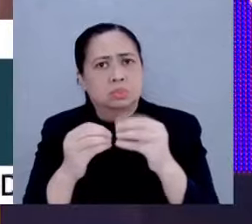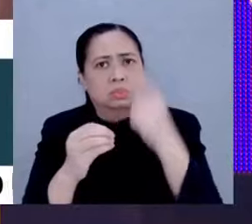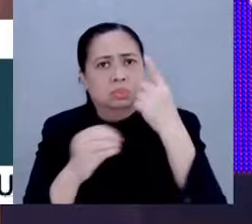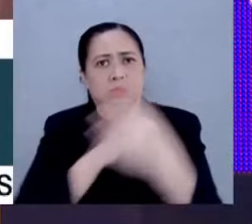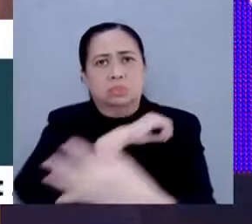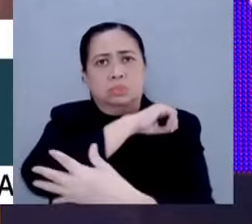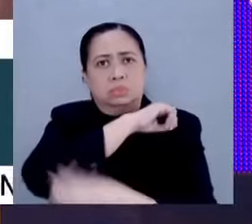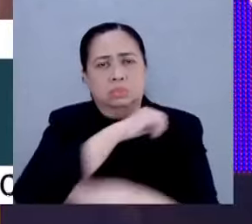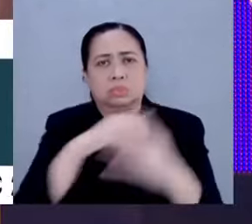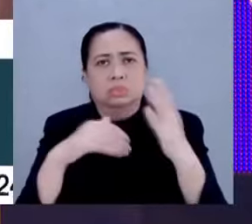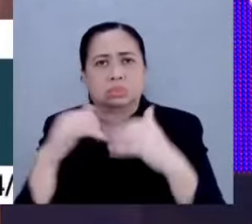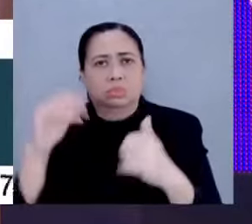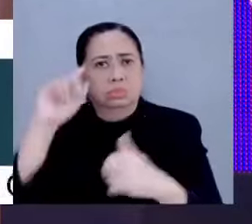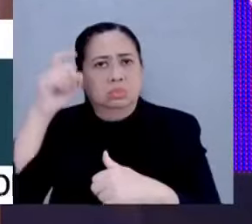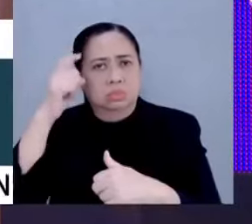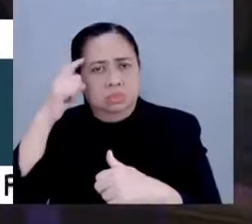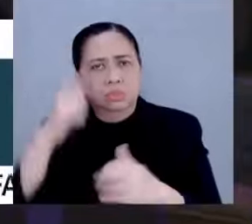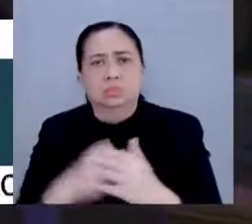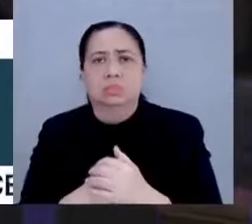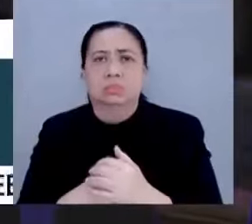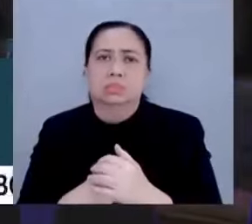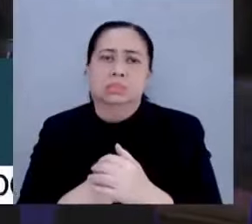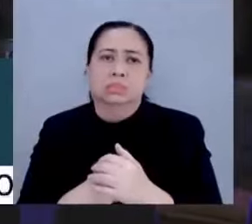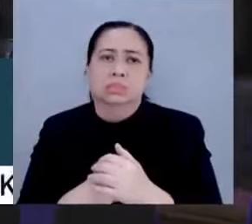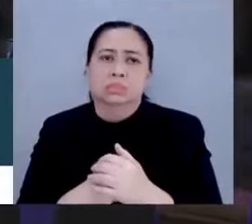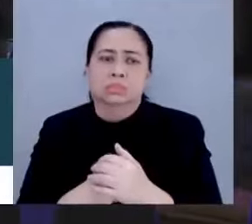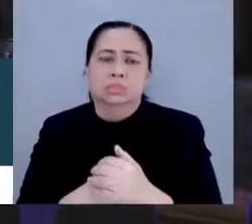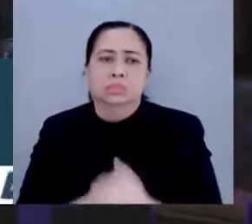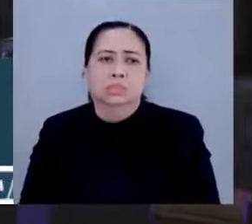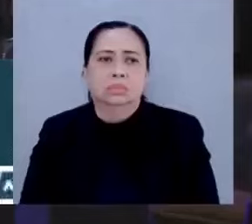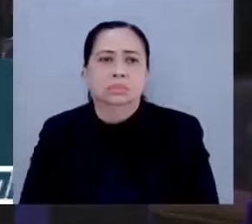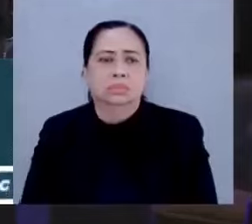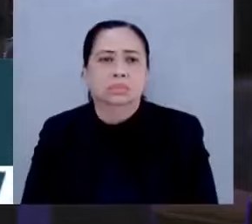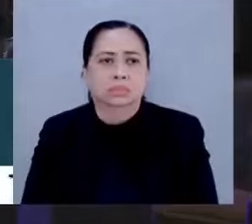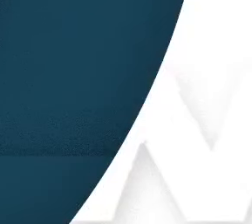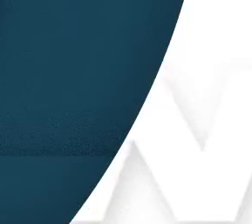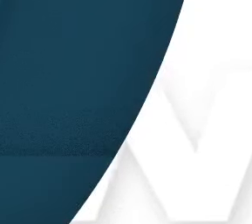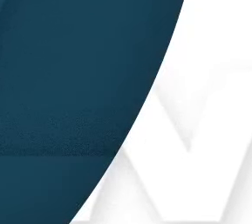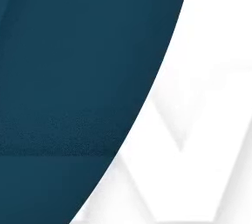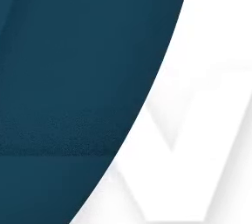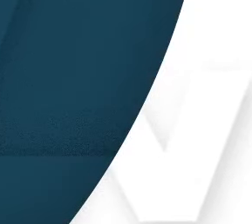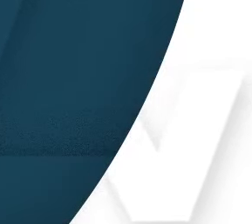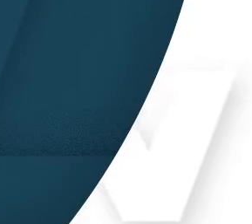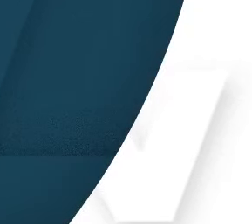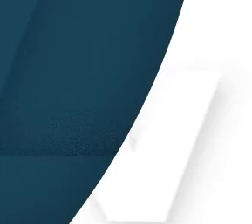than their governments. Jackie Pascual, ABS-CBN News.